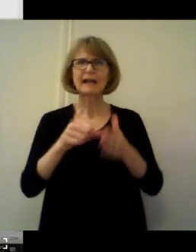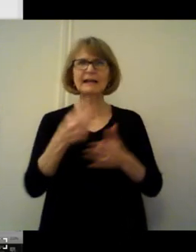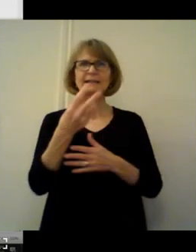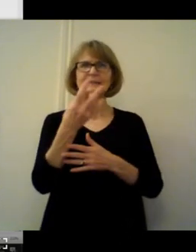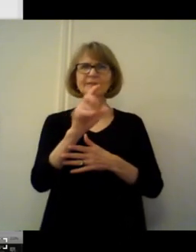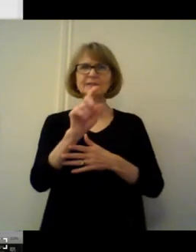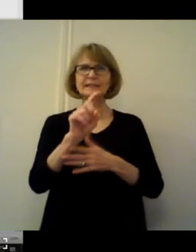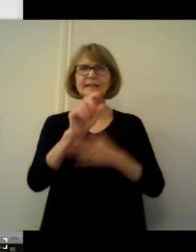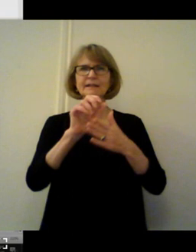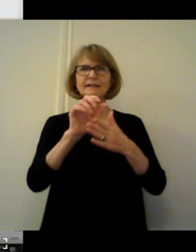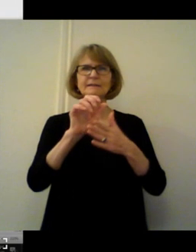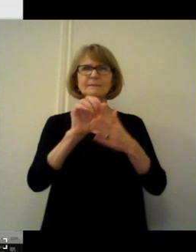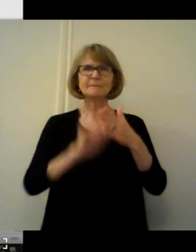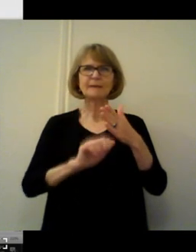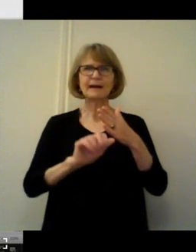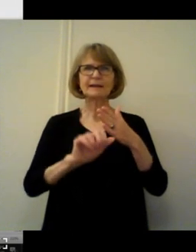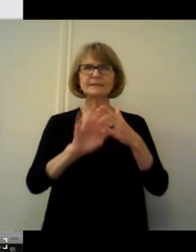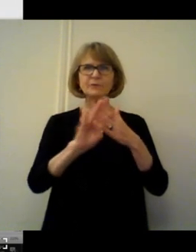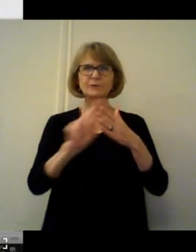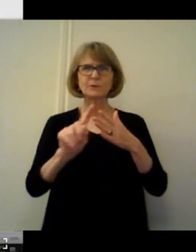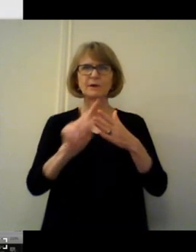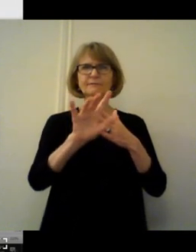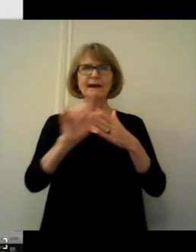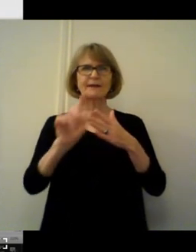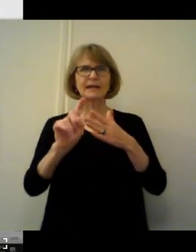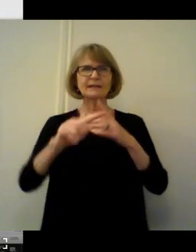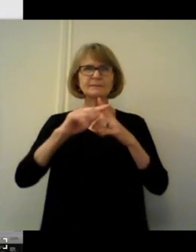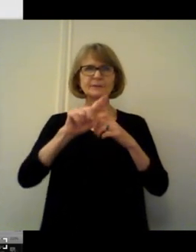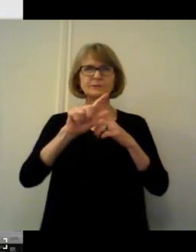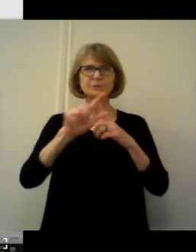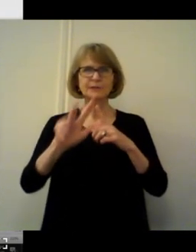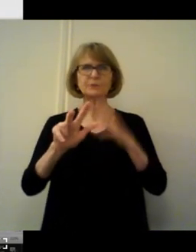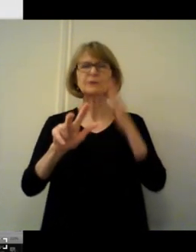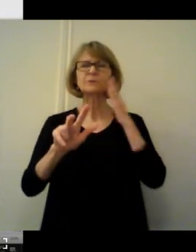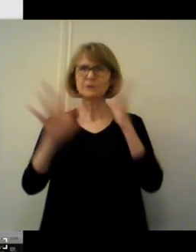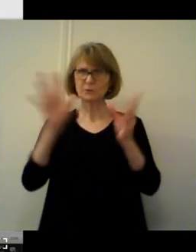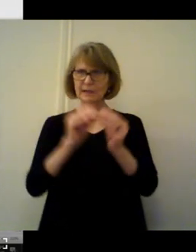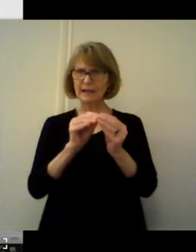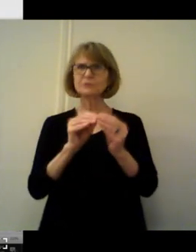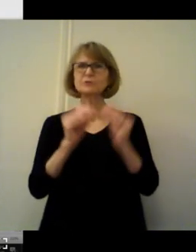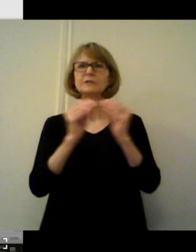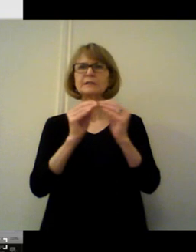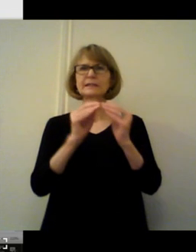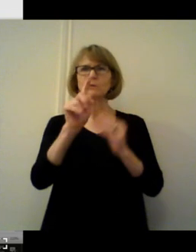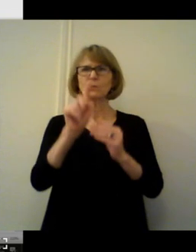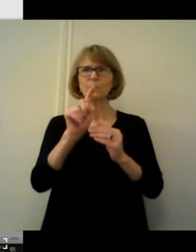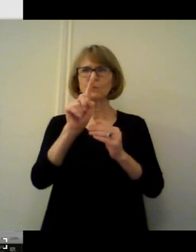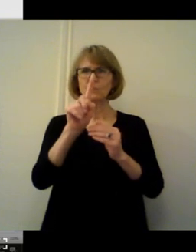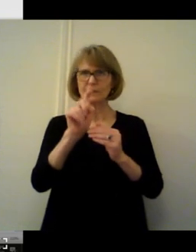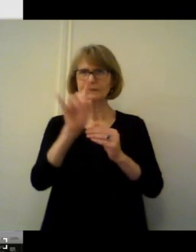the 5x plus 23. So we know that they should add up to equal 180 because it's half of a circle.